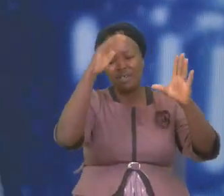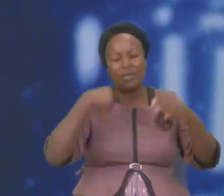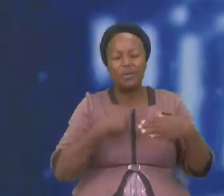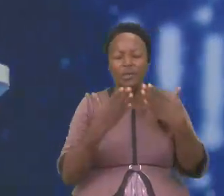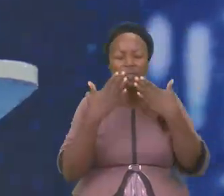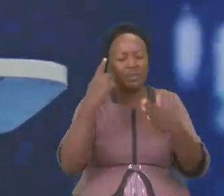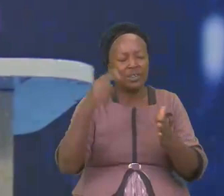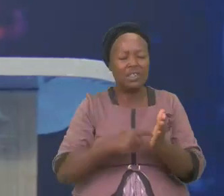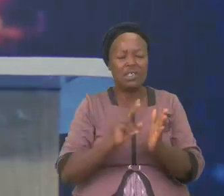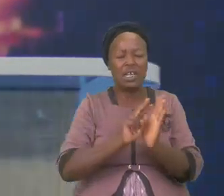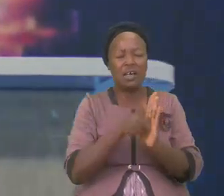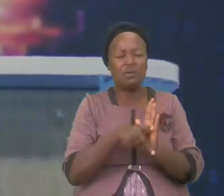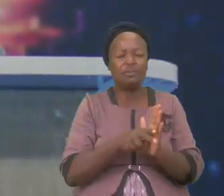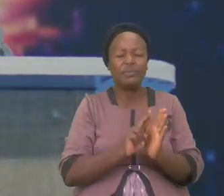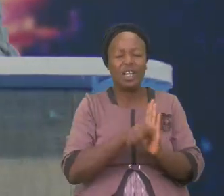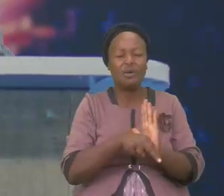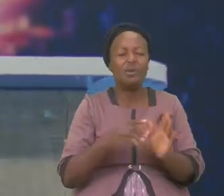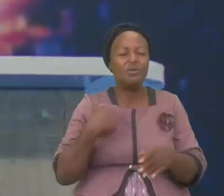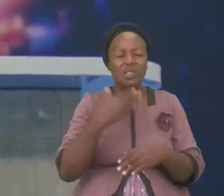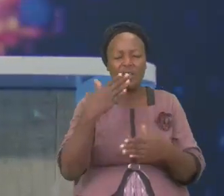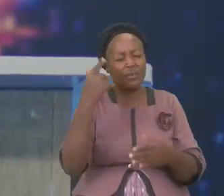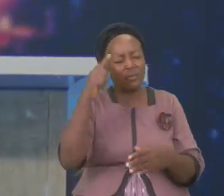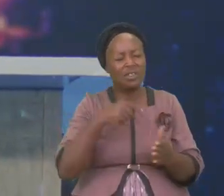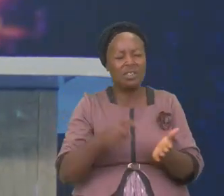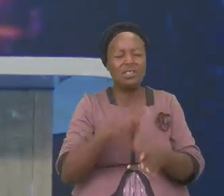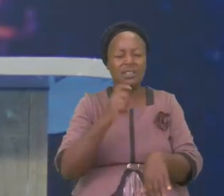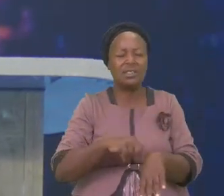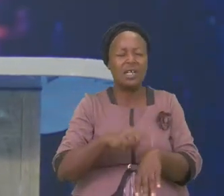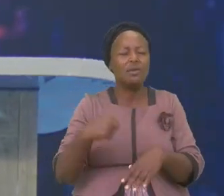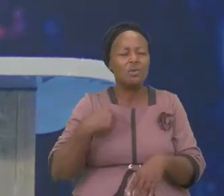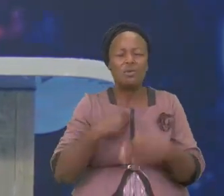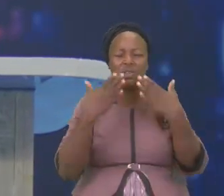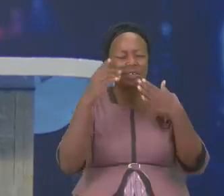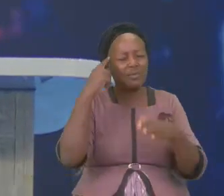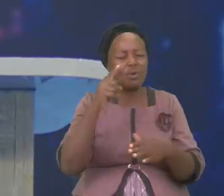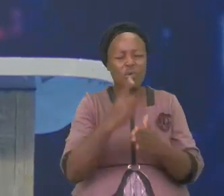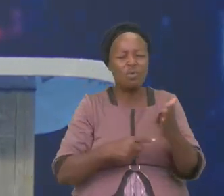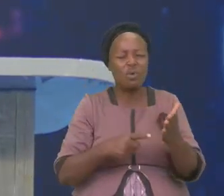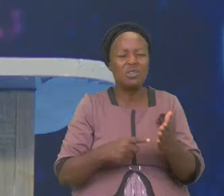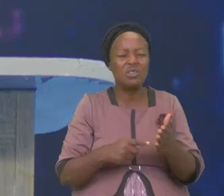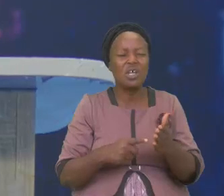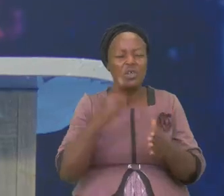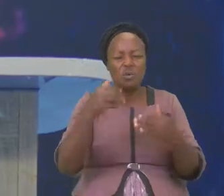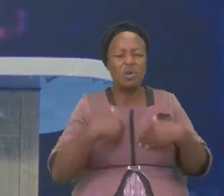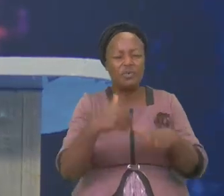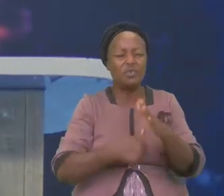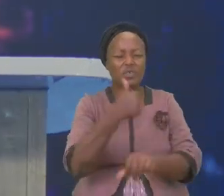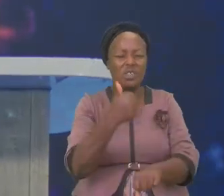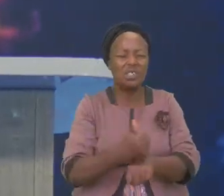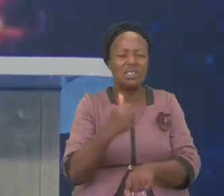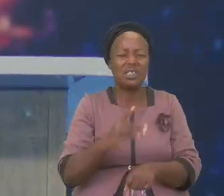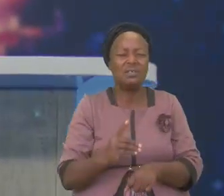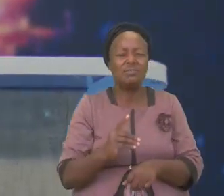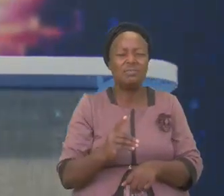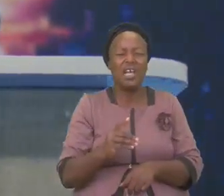moment. Thank you for what you have ordained and planned to do. We're asking,